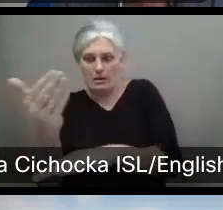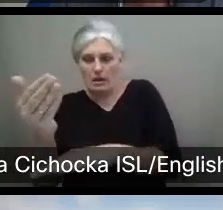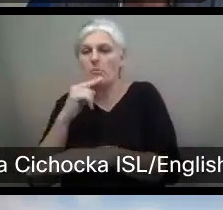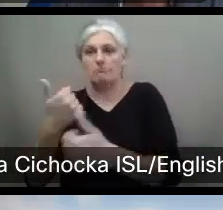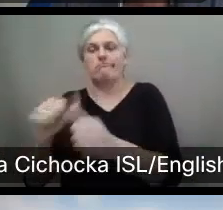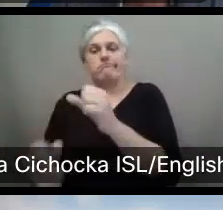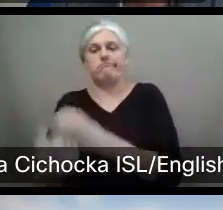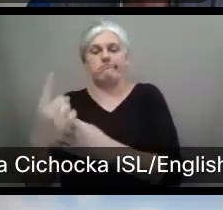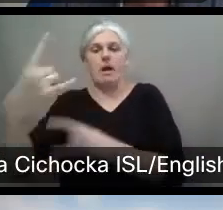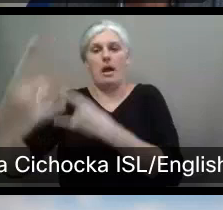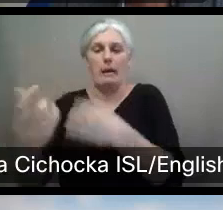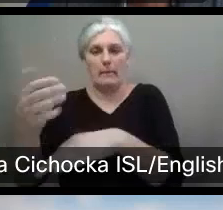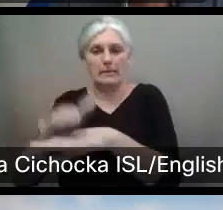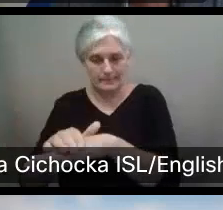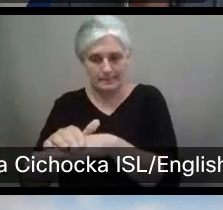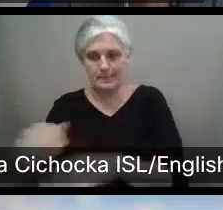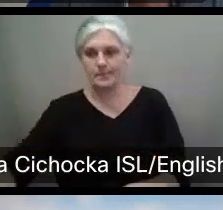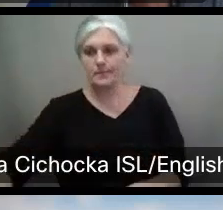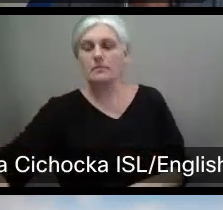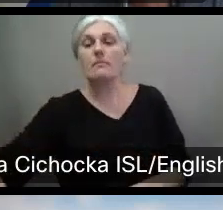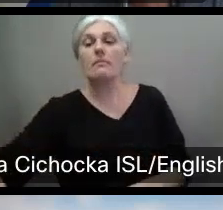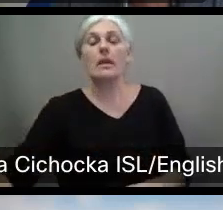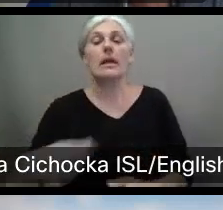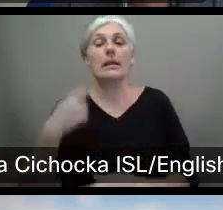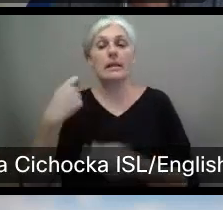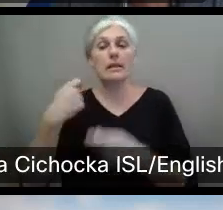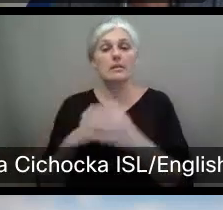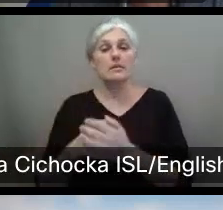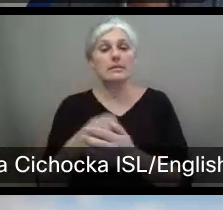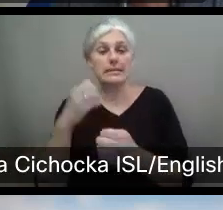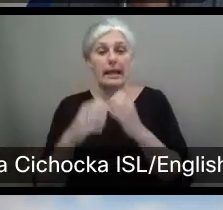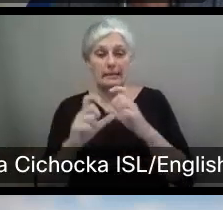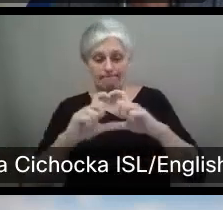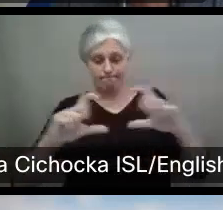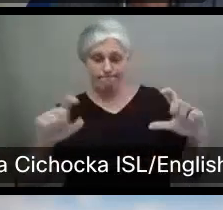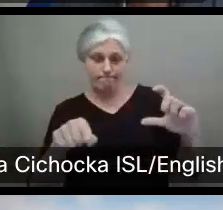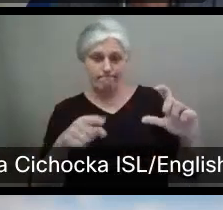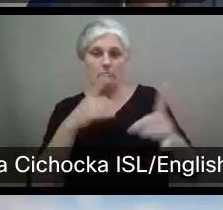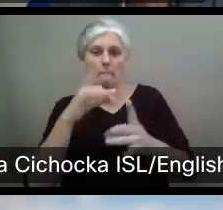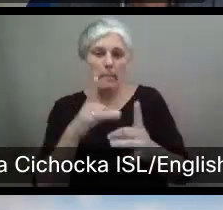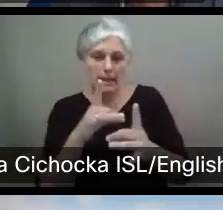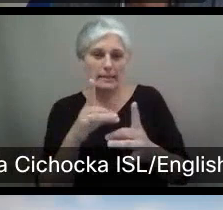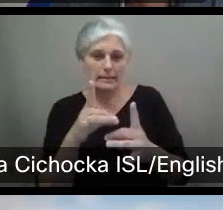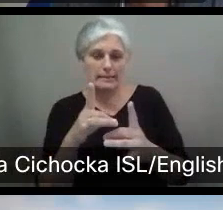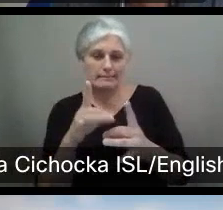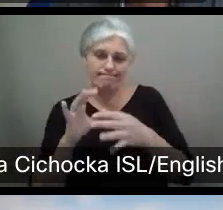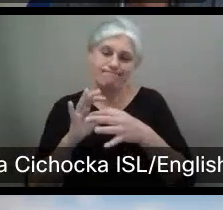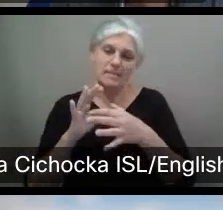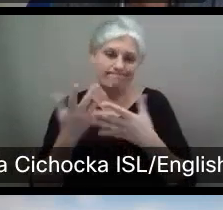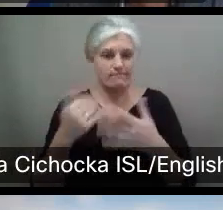at the time in which they did. And then at the, towards the end, then generally they do make reference